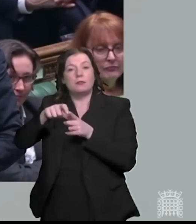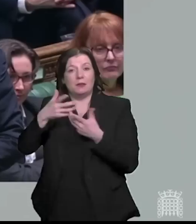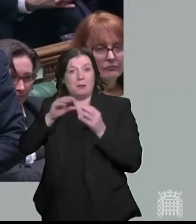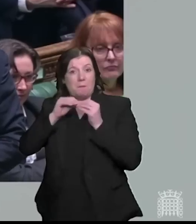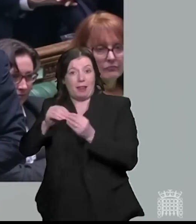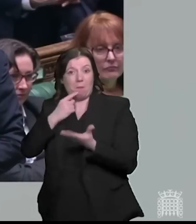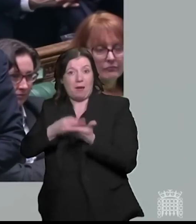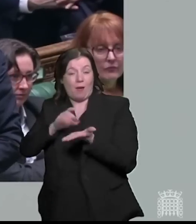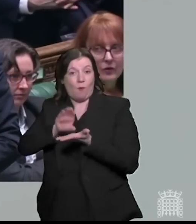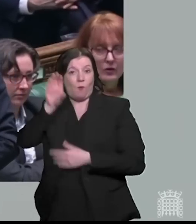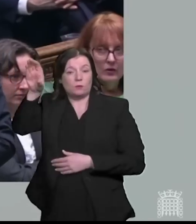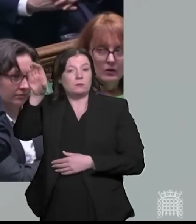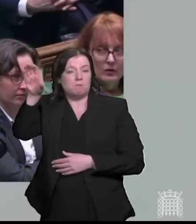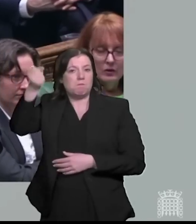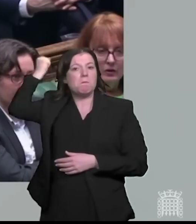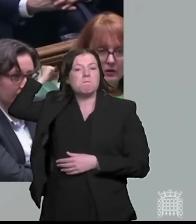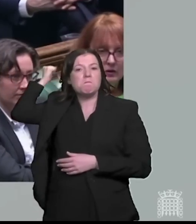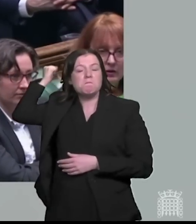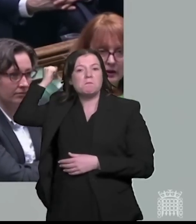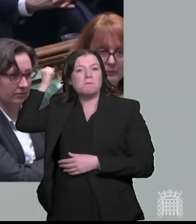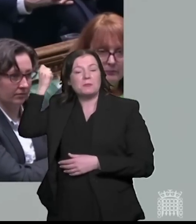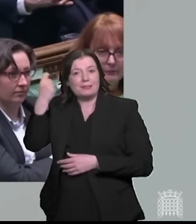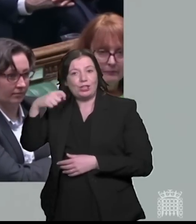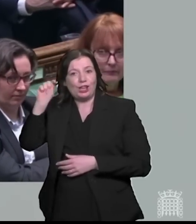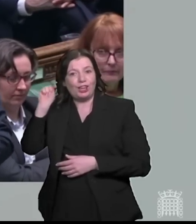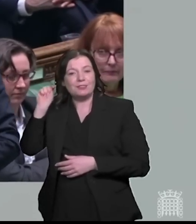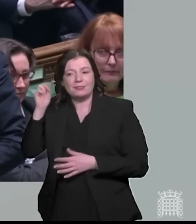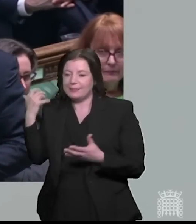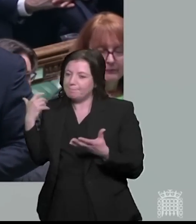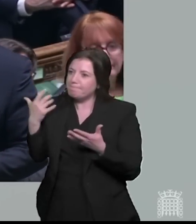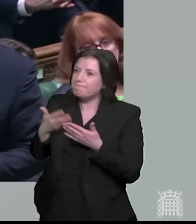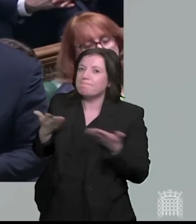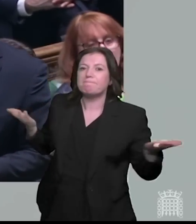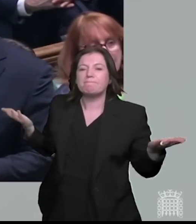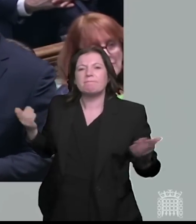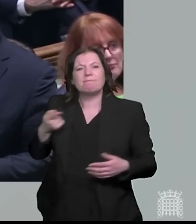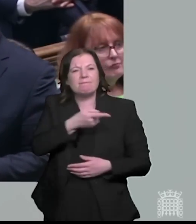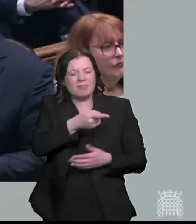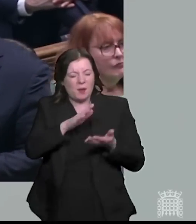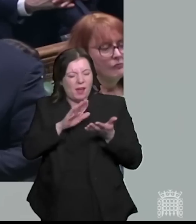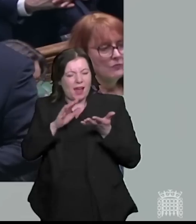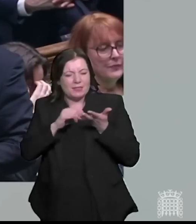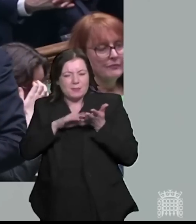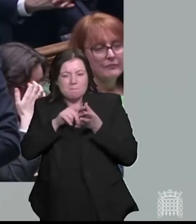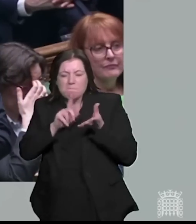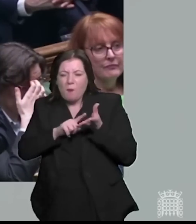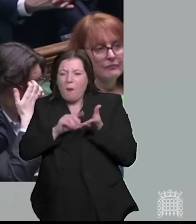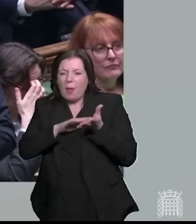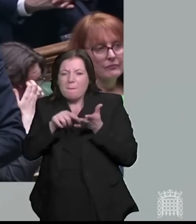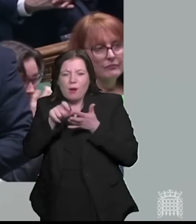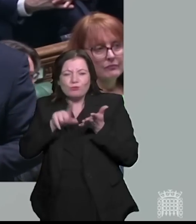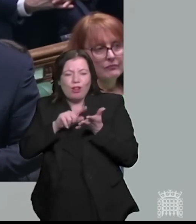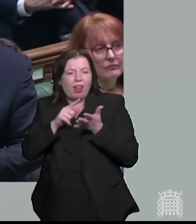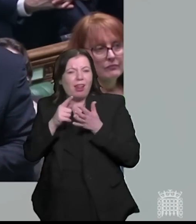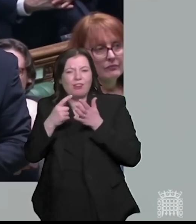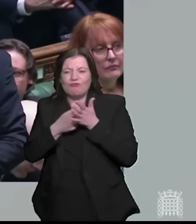of funding pooled almost a decade ago. But he did mention small modular reactors, nuclear